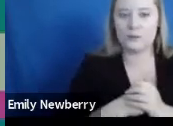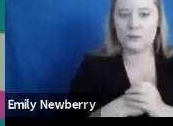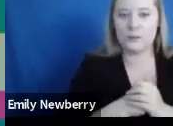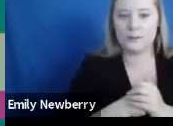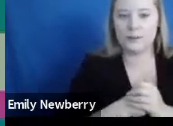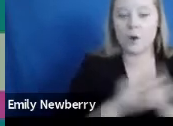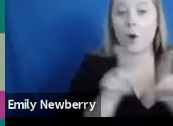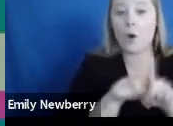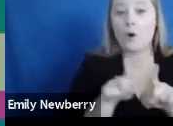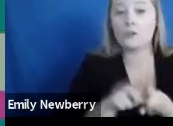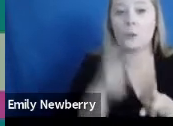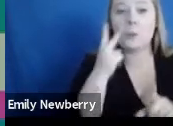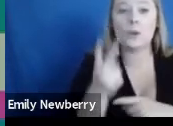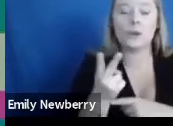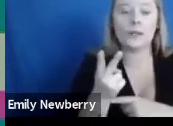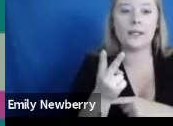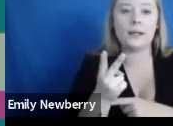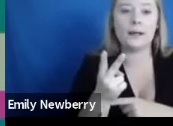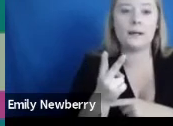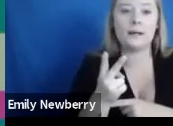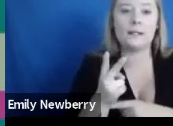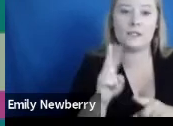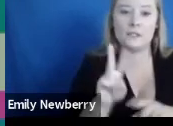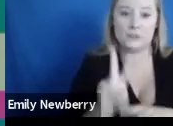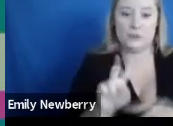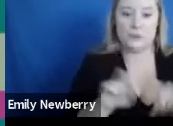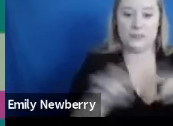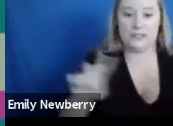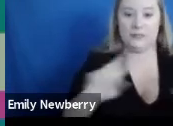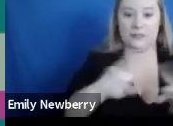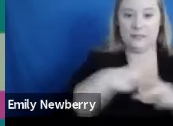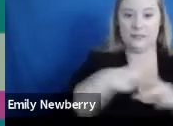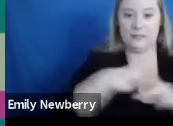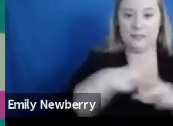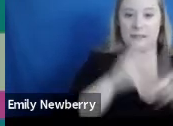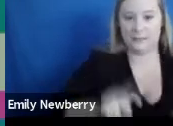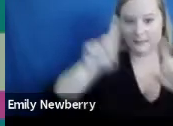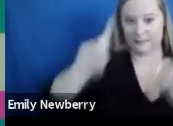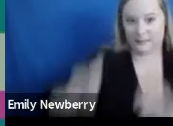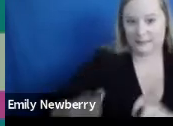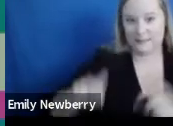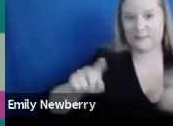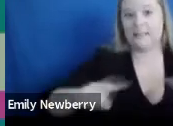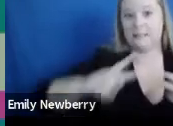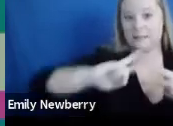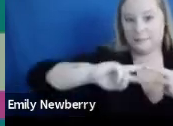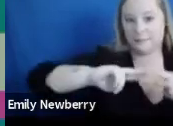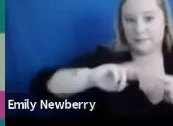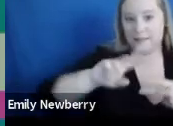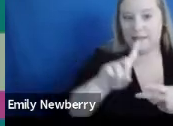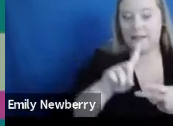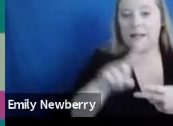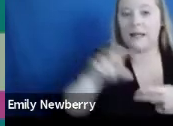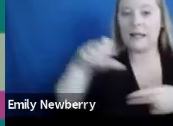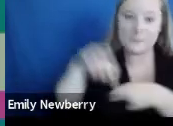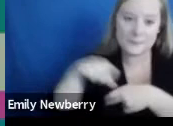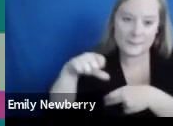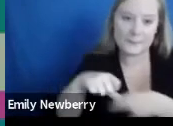we're looking at 2 different tests that give us traces of diesel or motor oil or gasoline in the